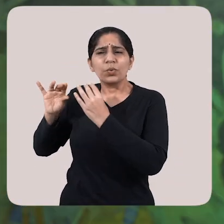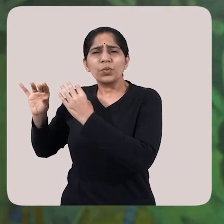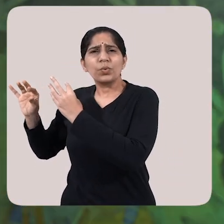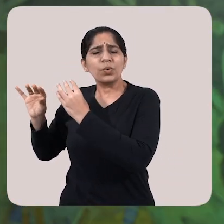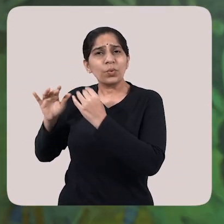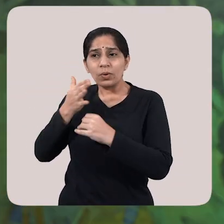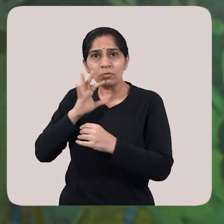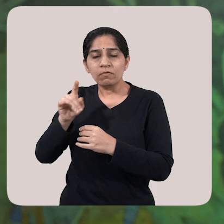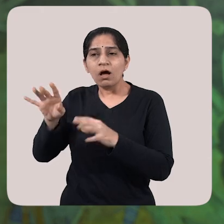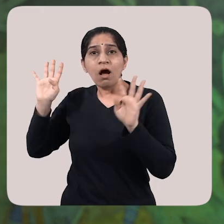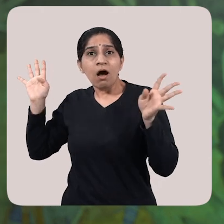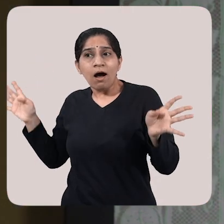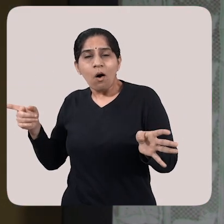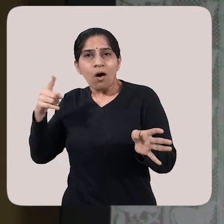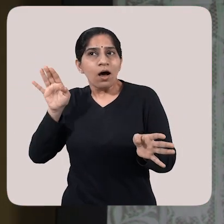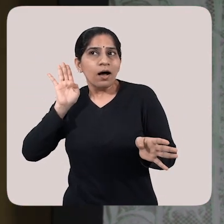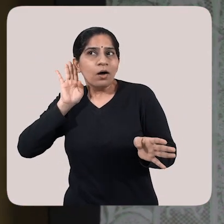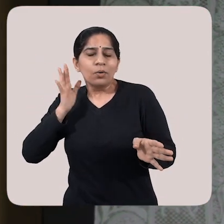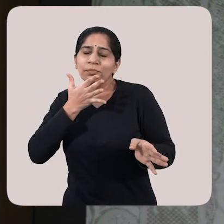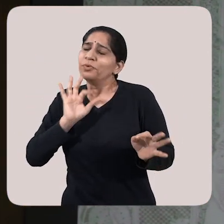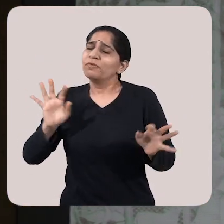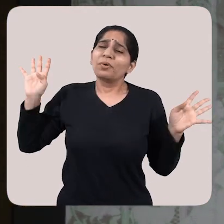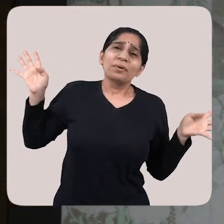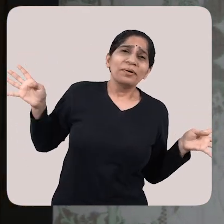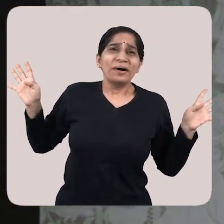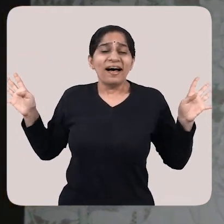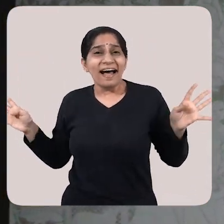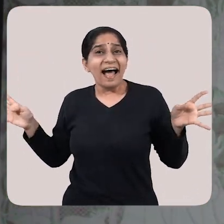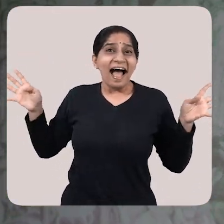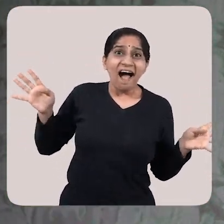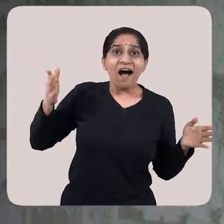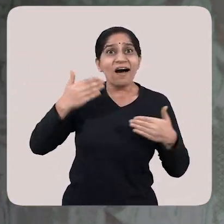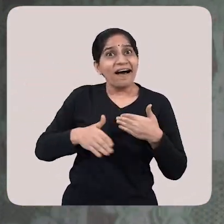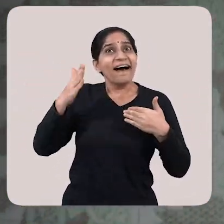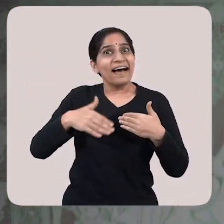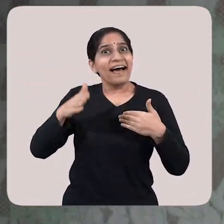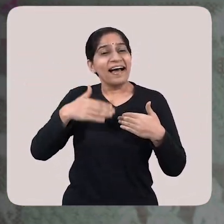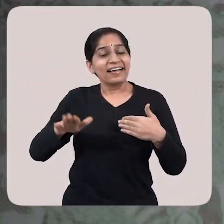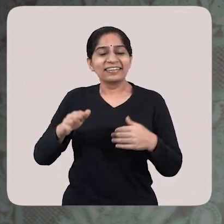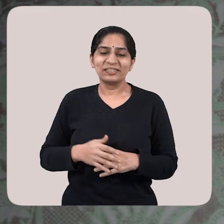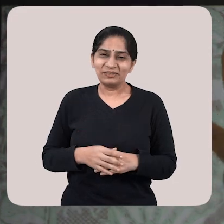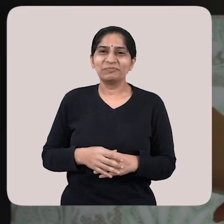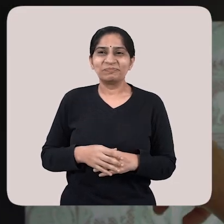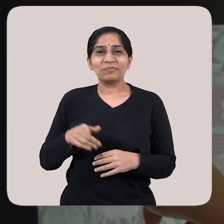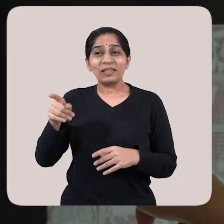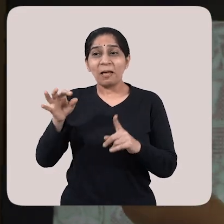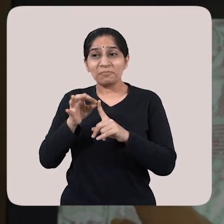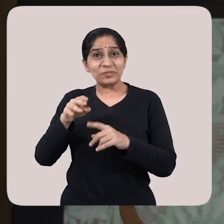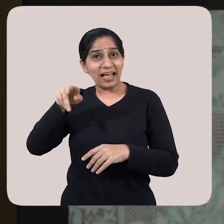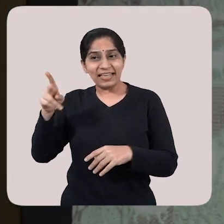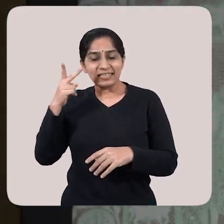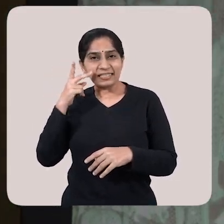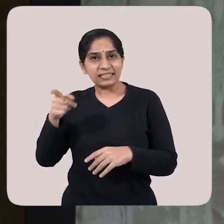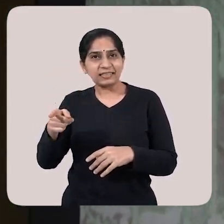plays his flute so beautifully that the peacocks started dancing and offered their feathers, which Krishna promised to don